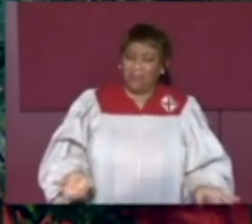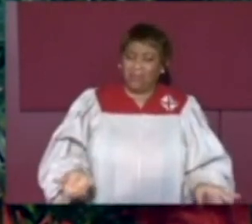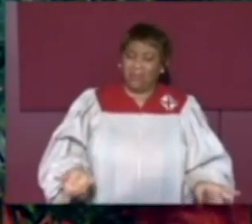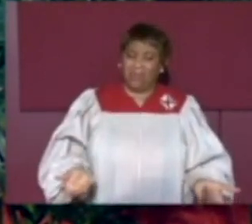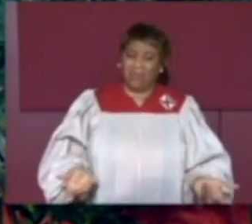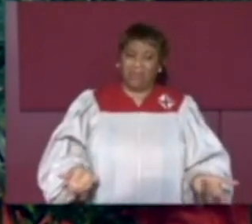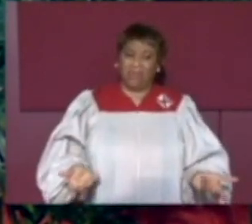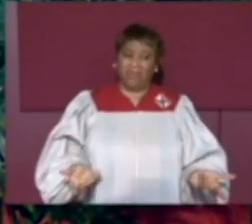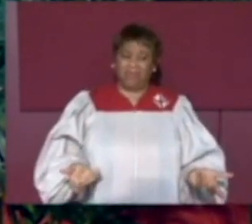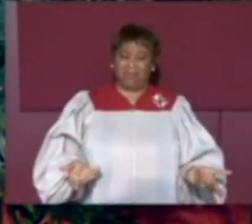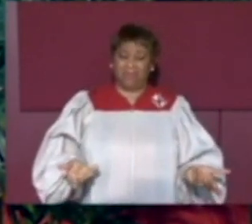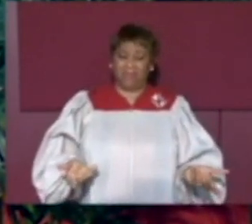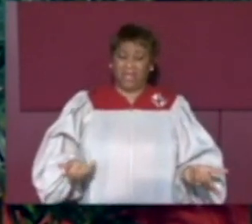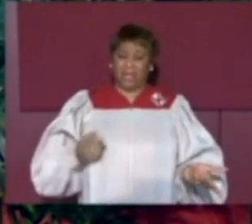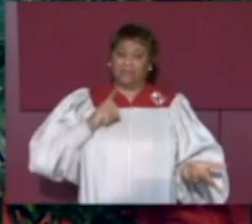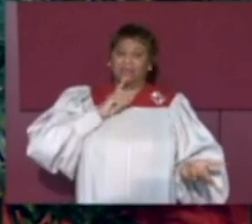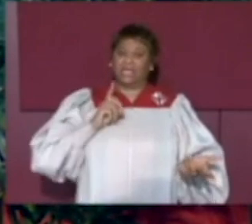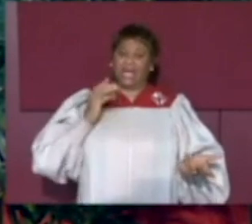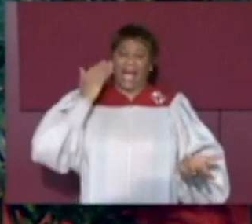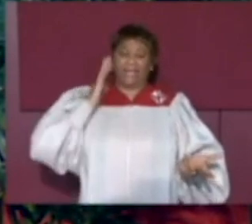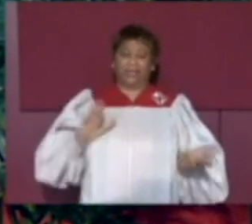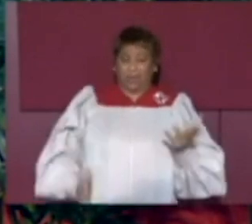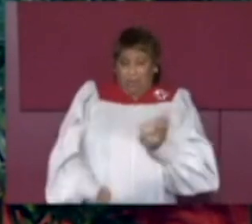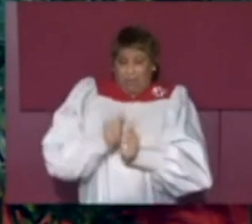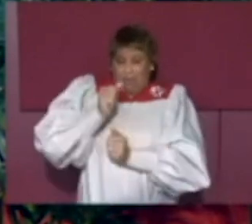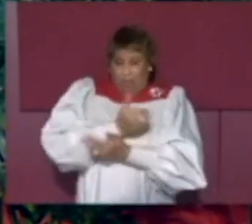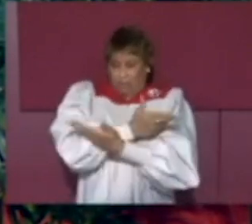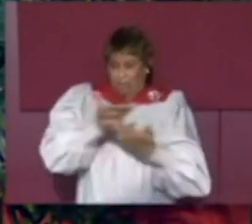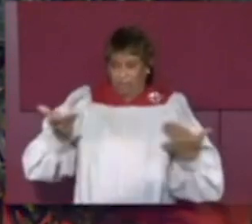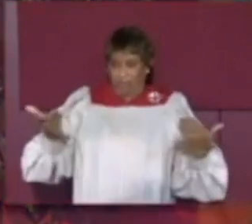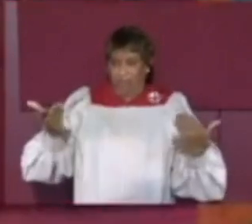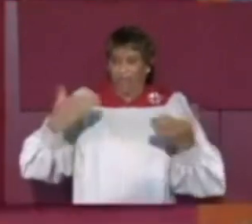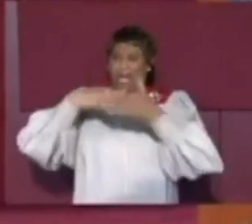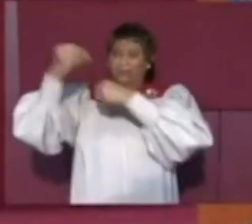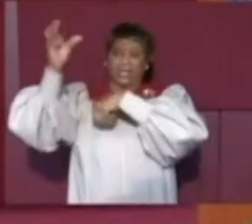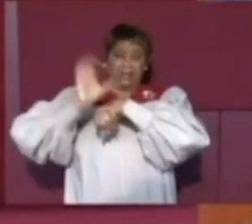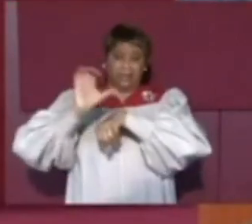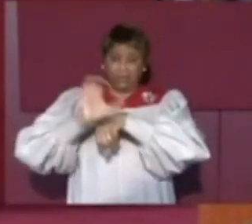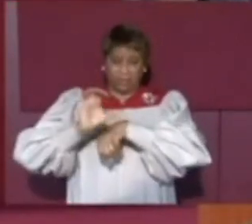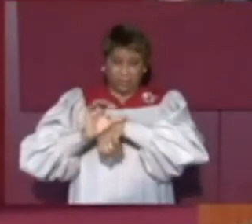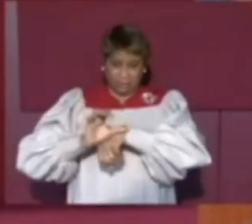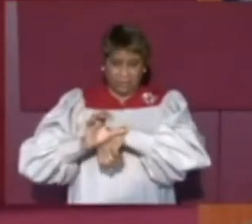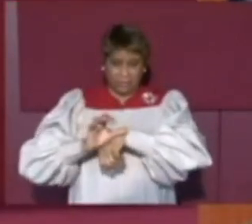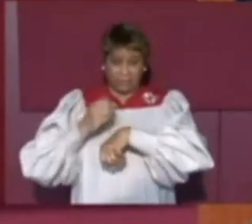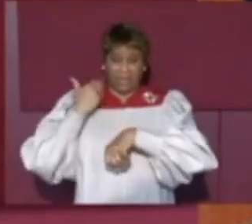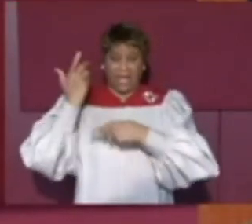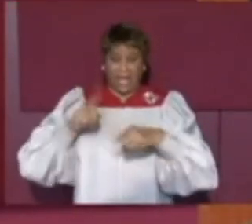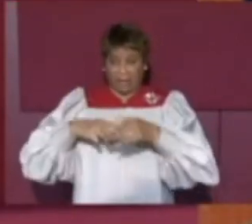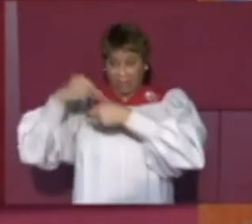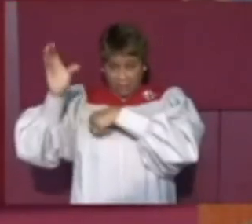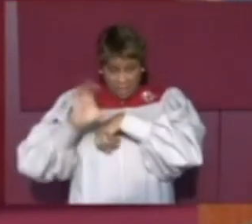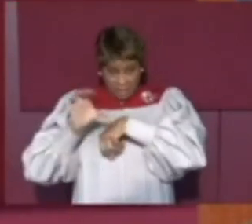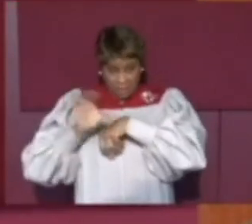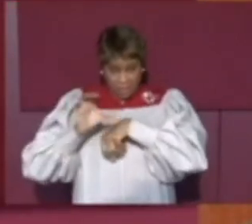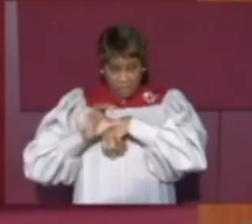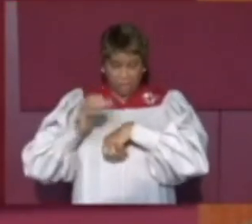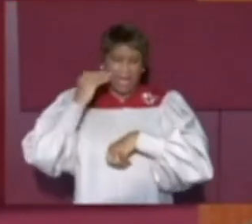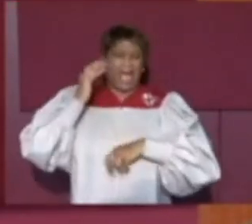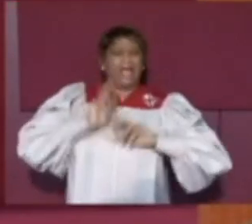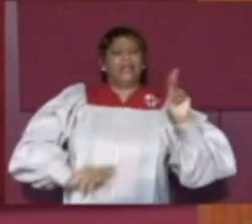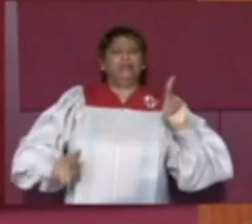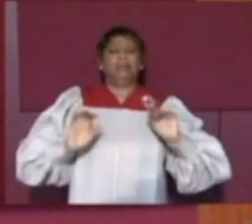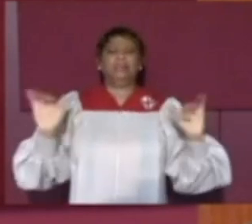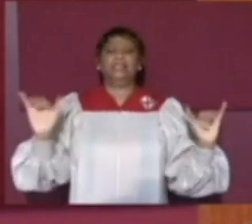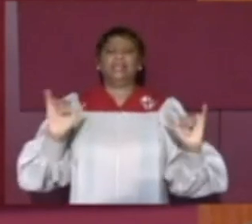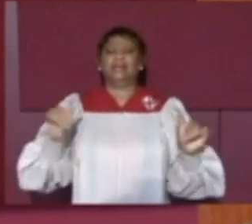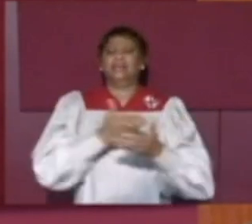And a matter of fact, I don't know most of you outside of these four walls. And so when I'm outside of these four walls, I know people just like